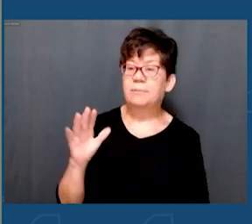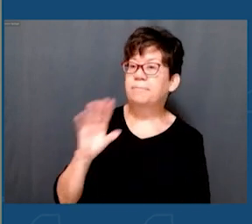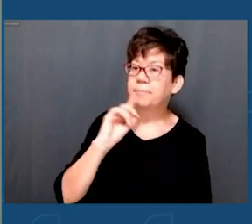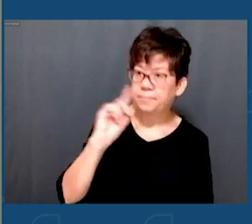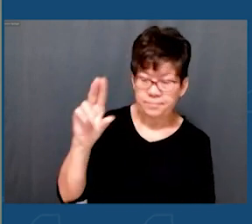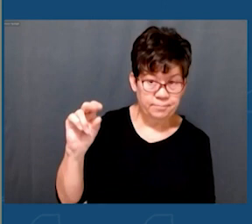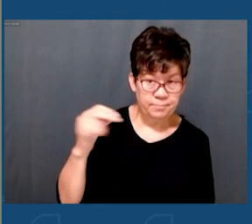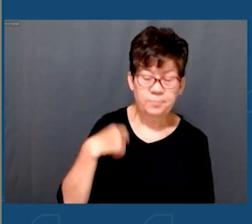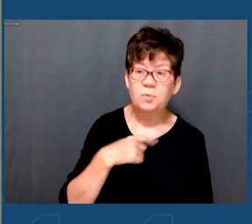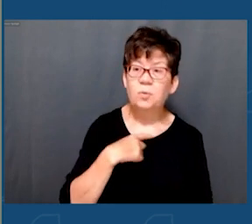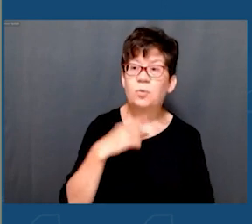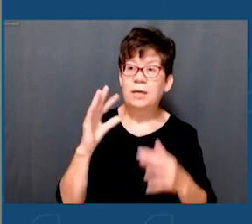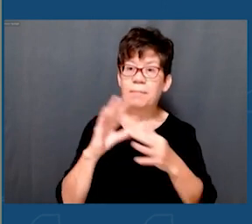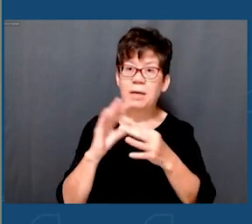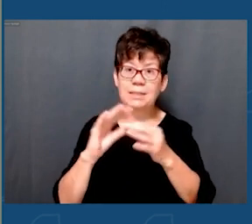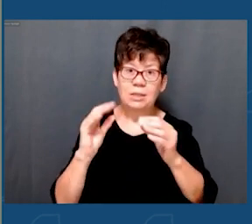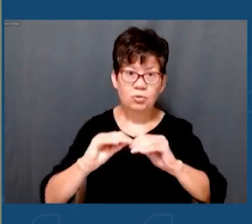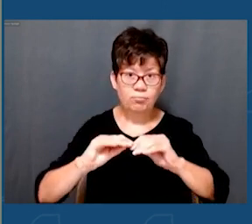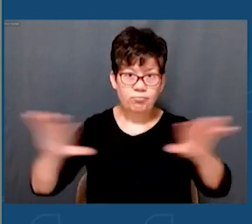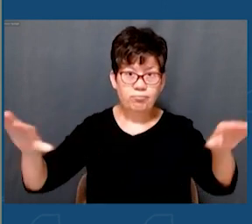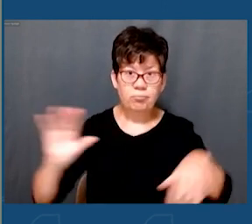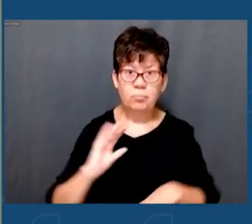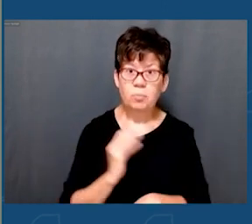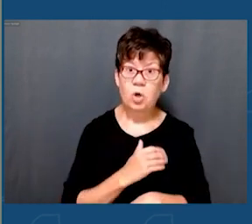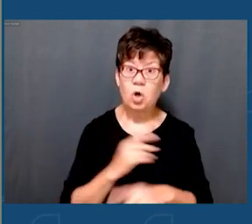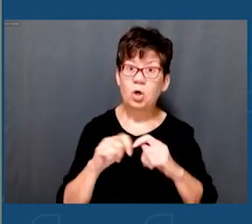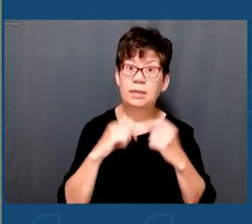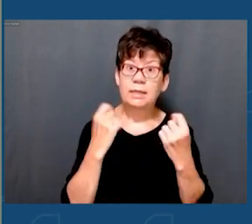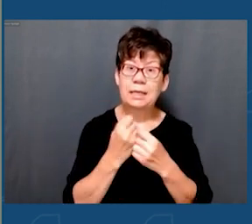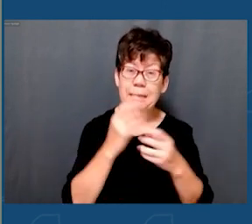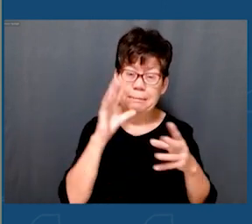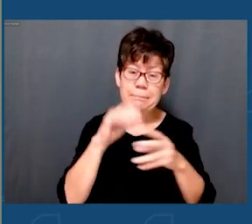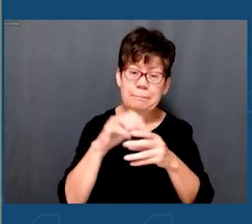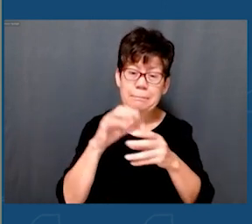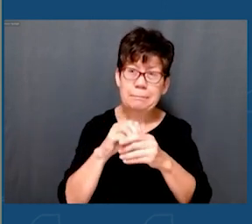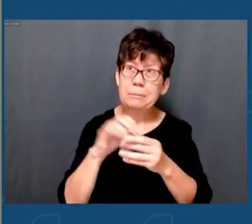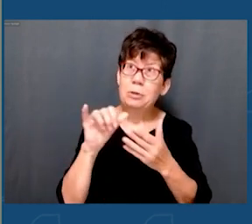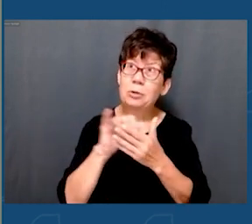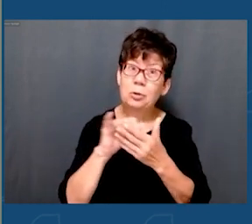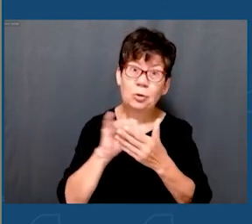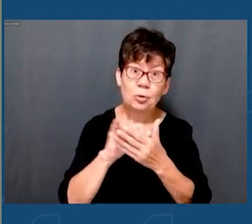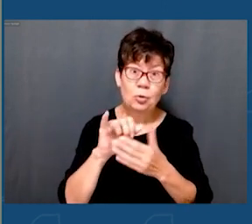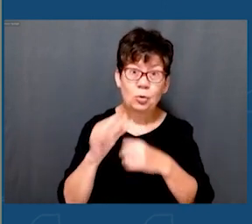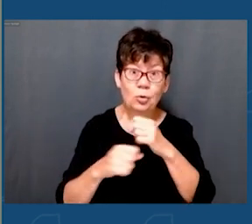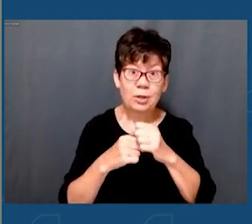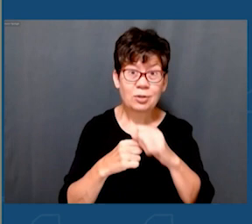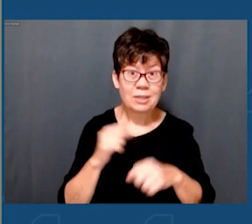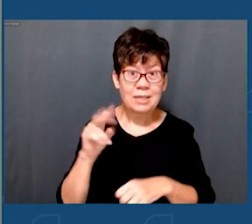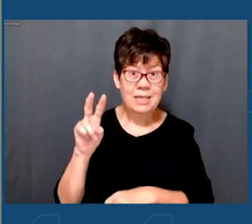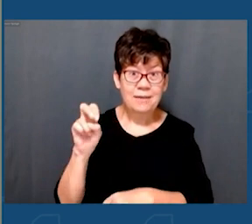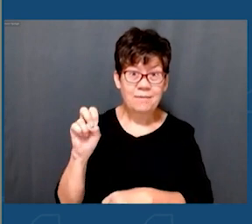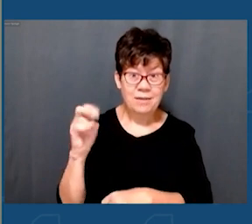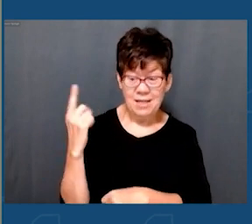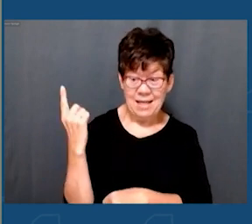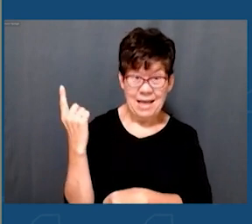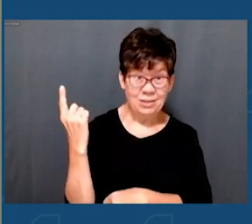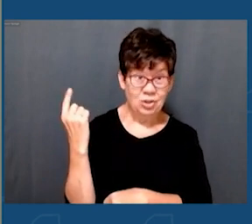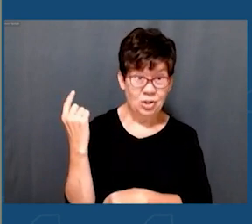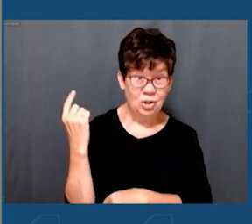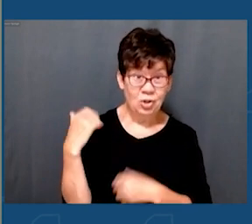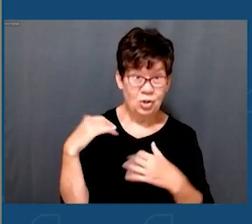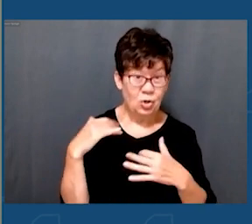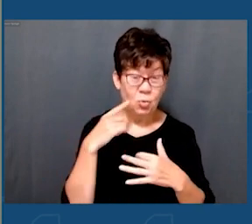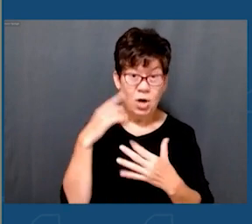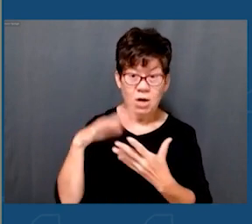especially when our teams were engaged in the waning hours of New Year's Eve last year because of the complication and the volume